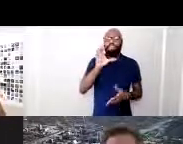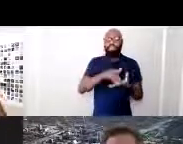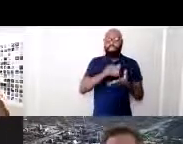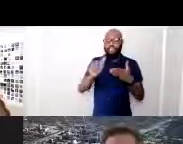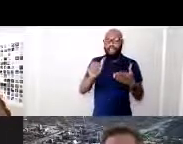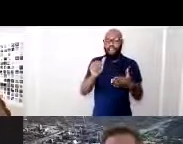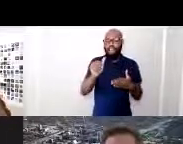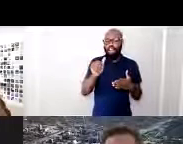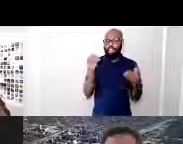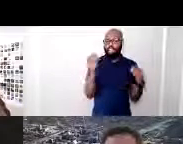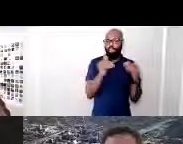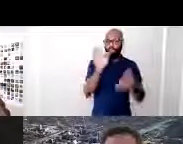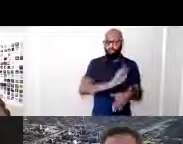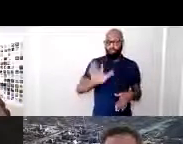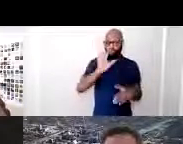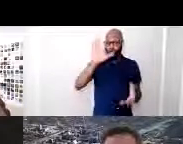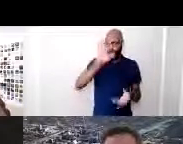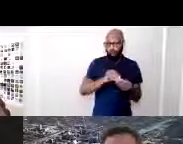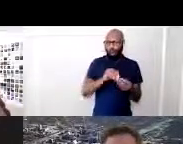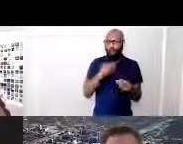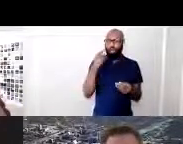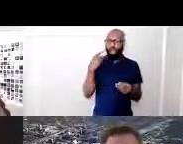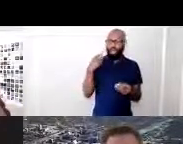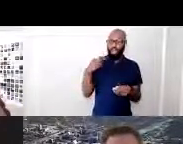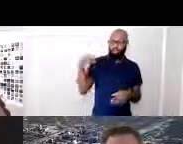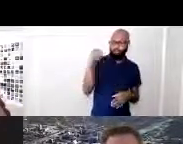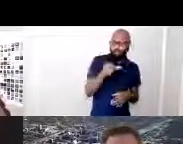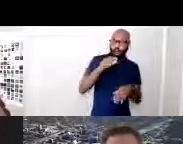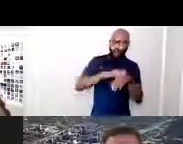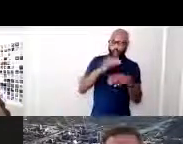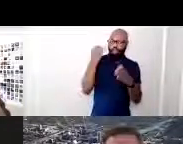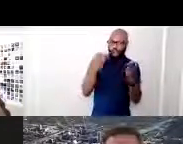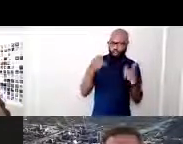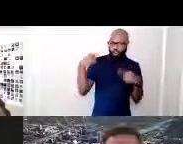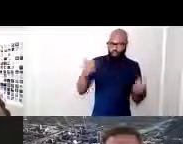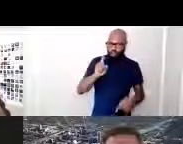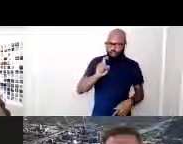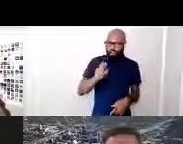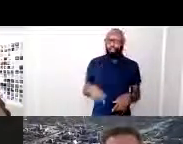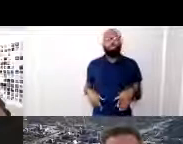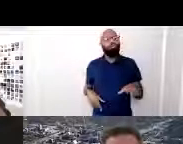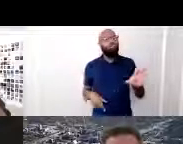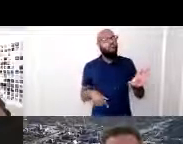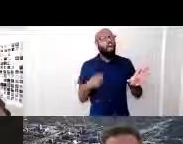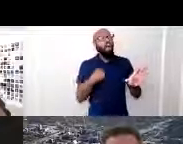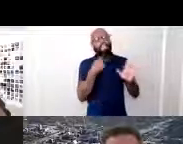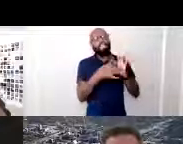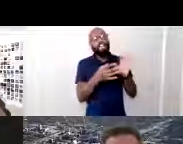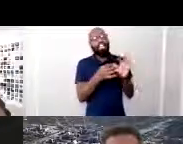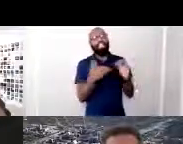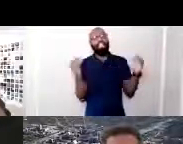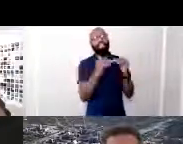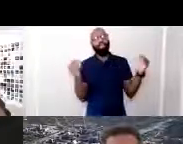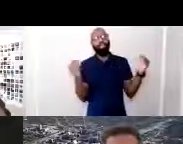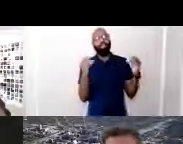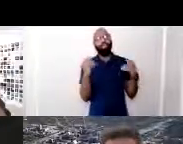has been spent on the arts thus far? Well, I would say it's equal to what we've spent